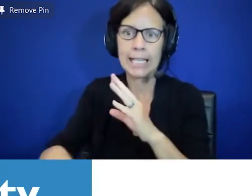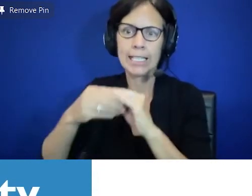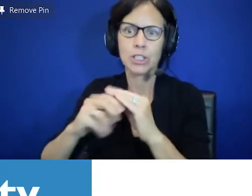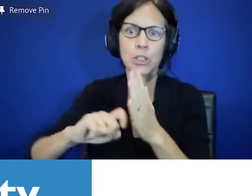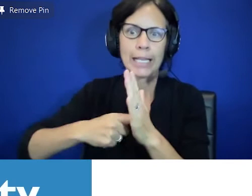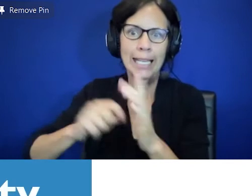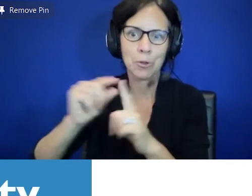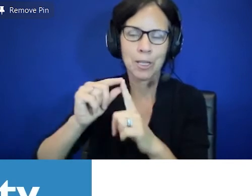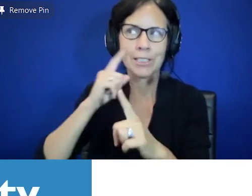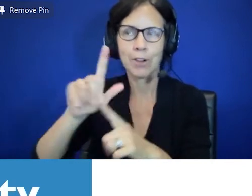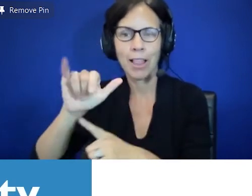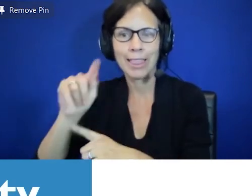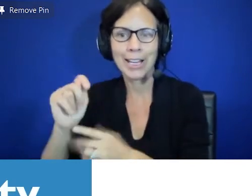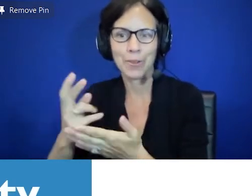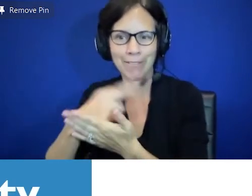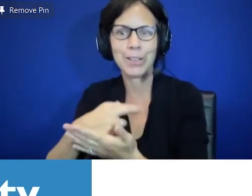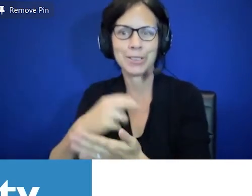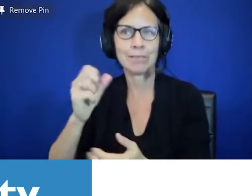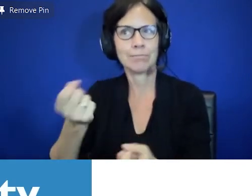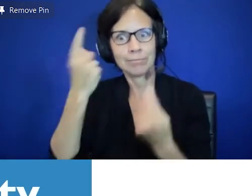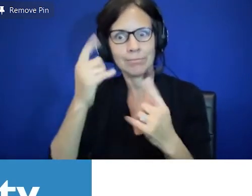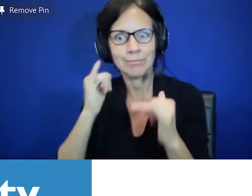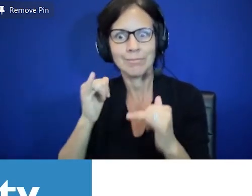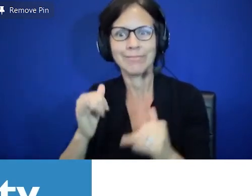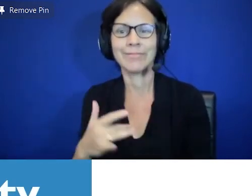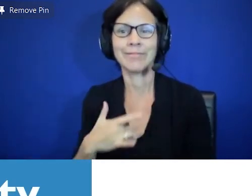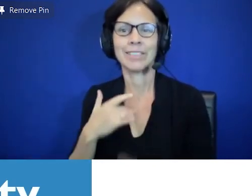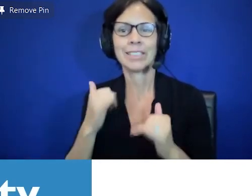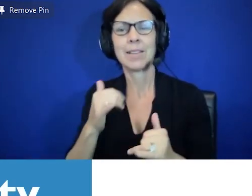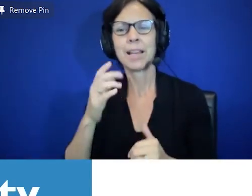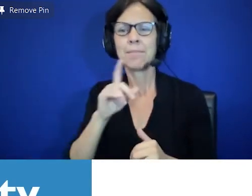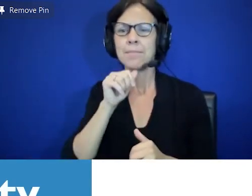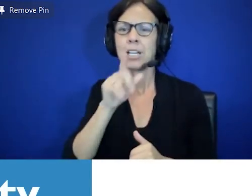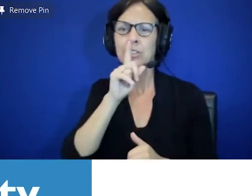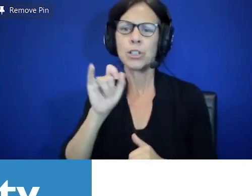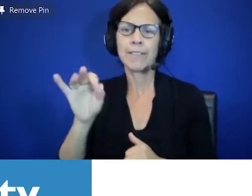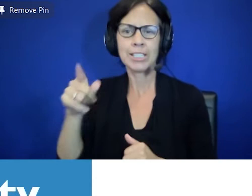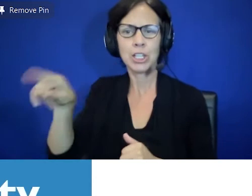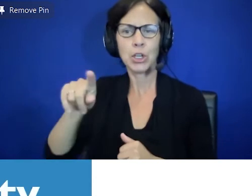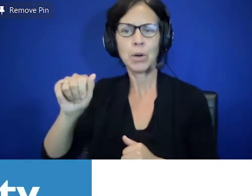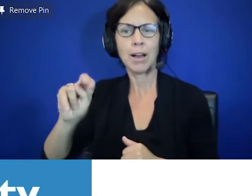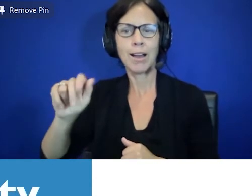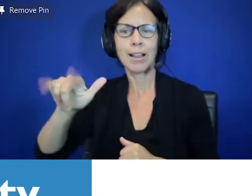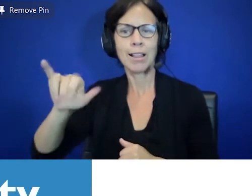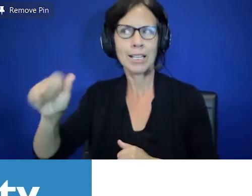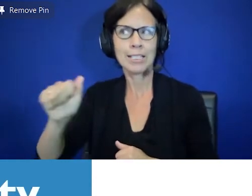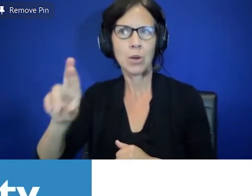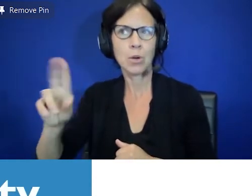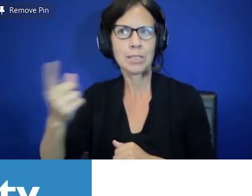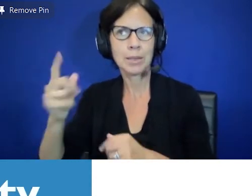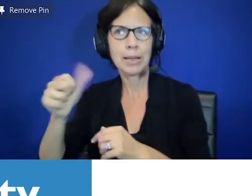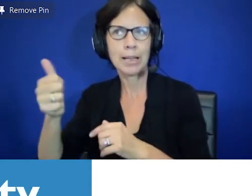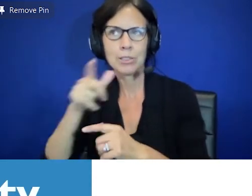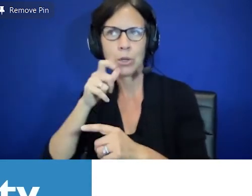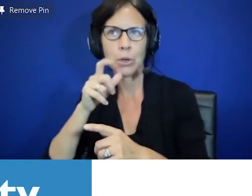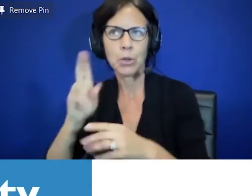reviews. And I'm not sure if this is you, Analisa, or maybe someone else who came with you,